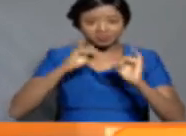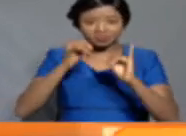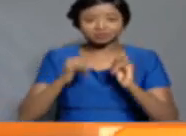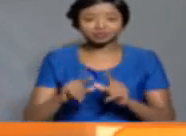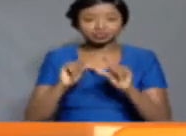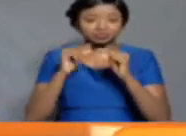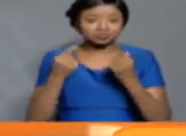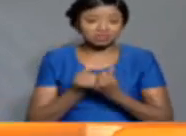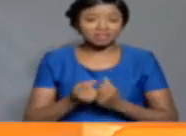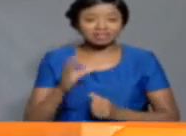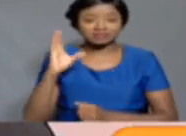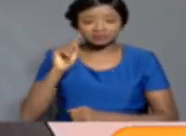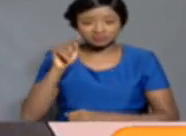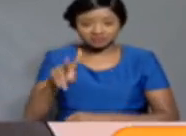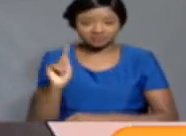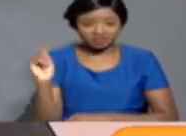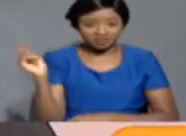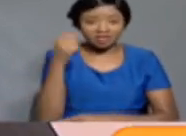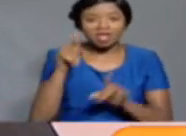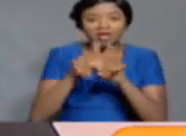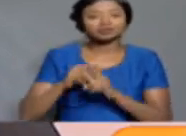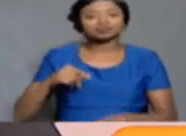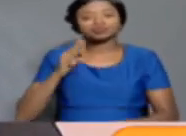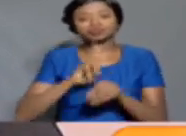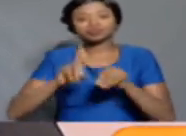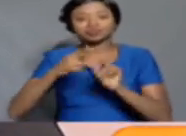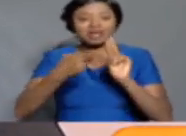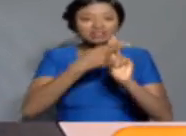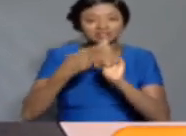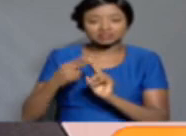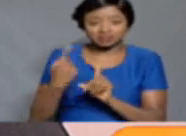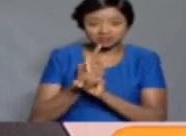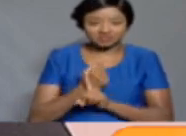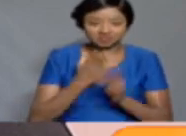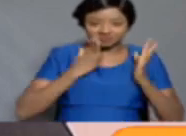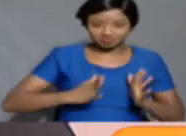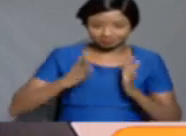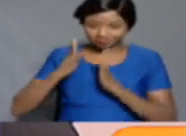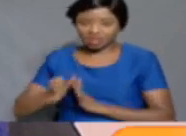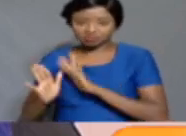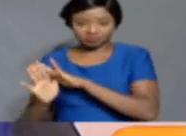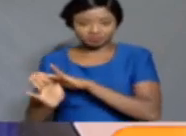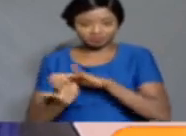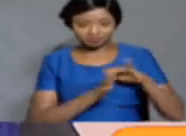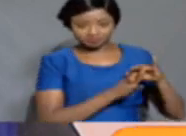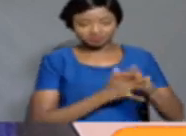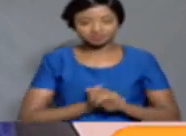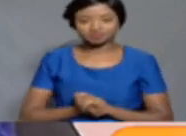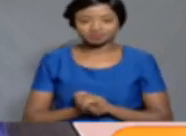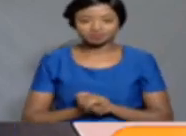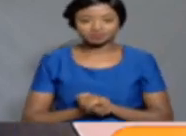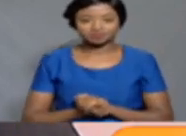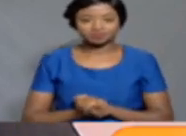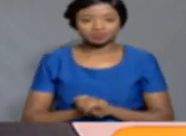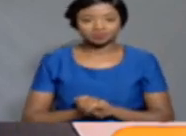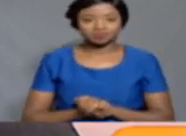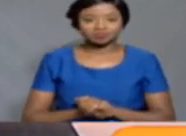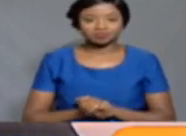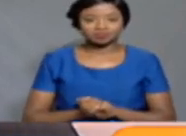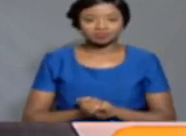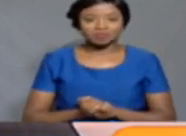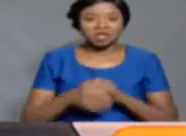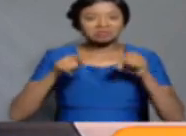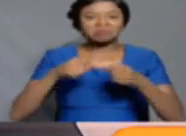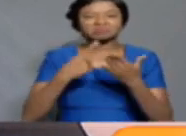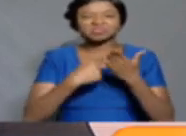at Citizen TV Kenya, and you can use our personal handles as well. Now, it's all about the ABC of